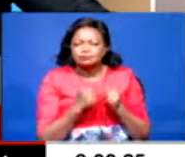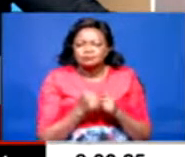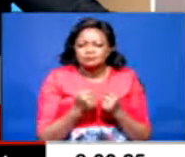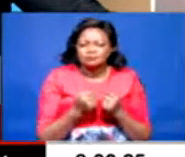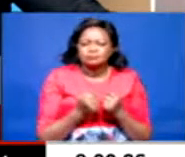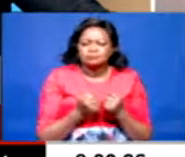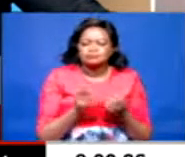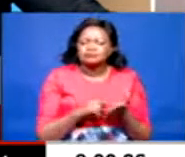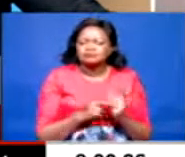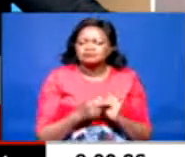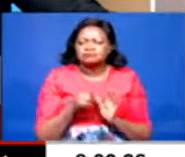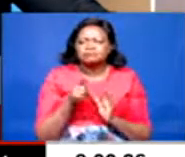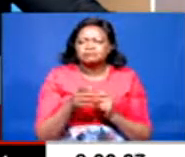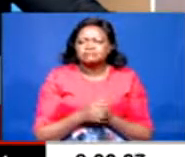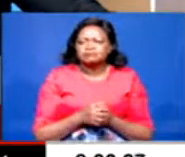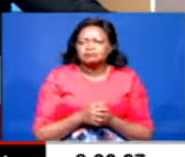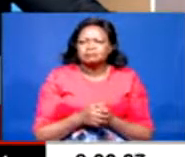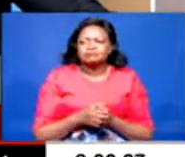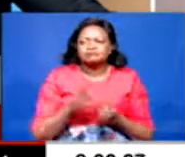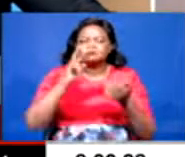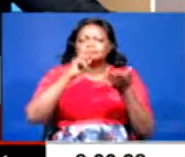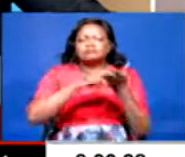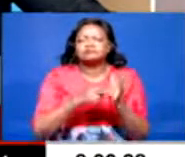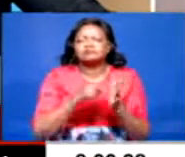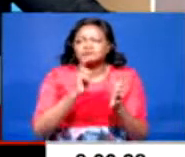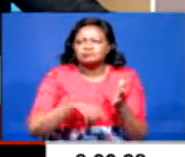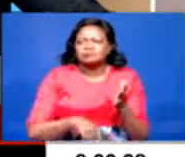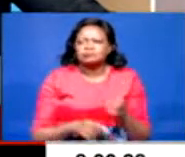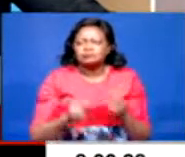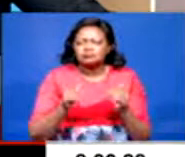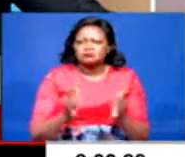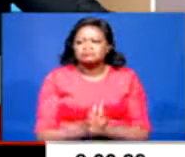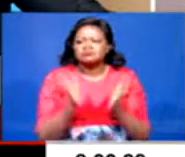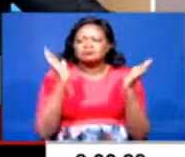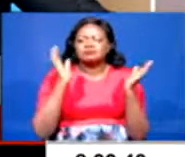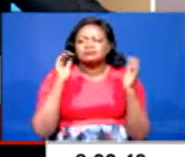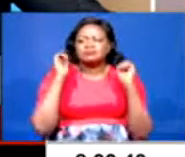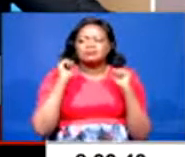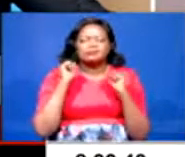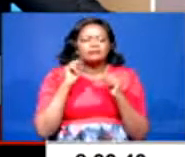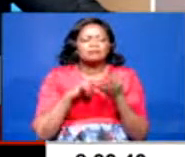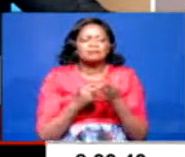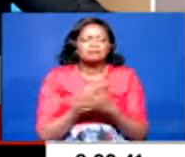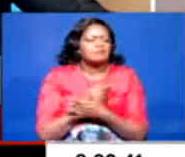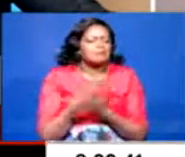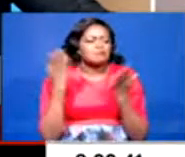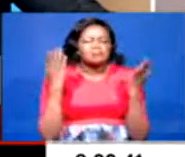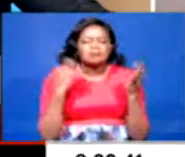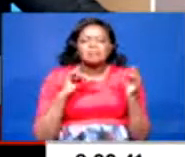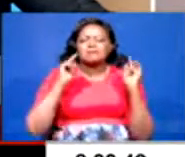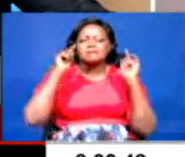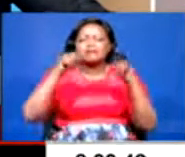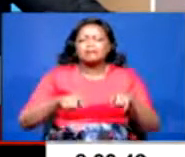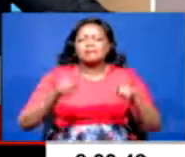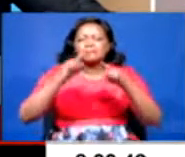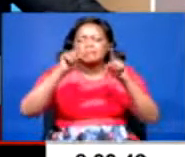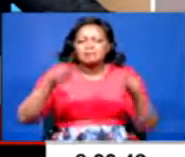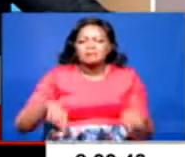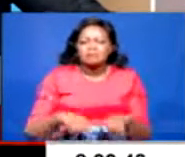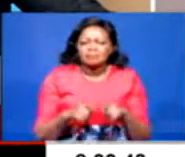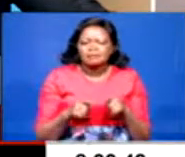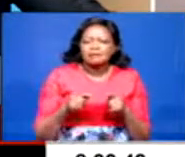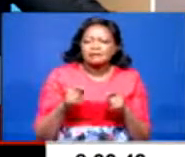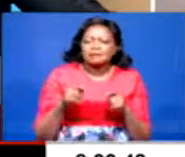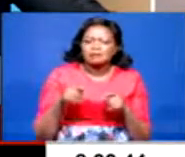As Gisore, he'll tell you, what does that mean? It's so general, it could mean anything. It could mean you walked into the room in a style and manner that I did not